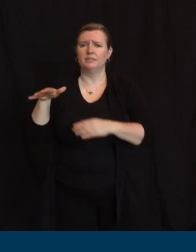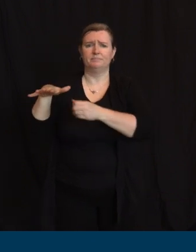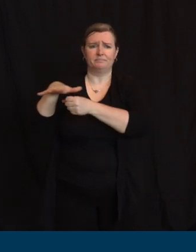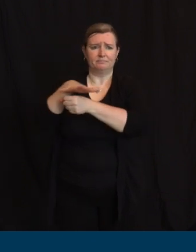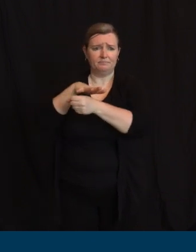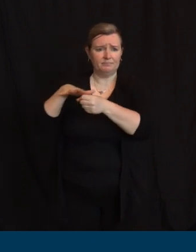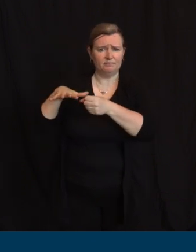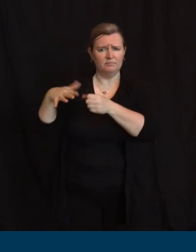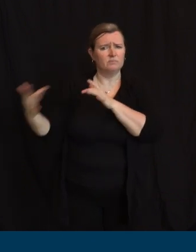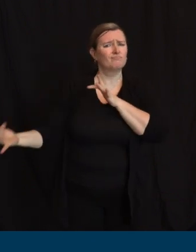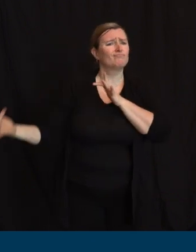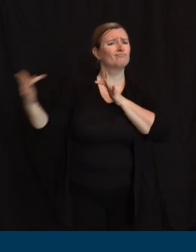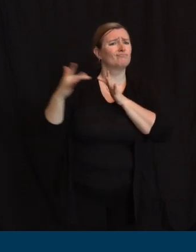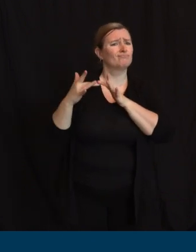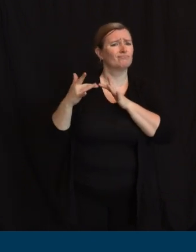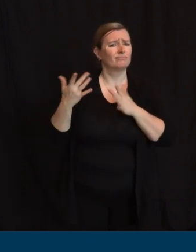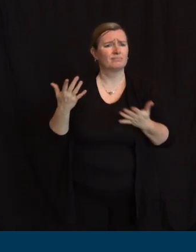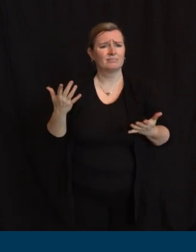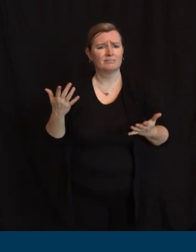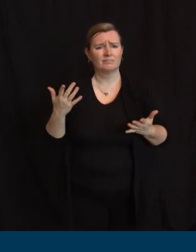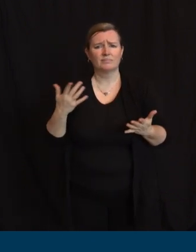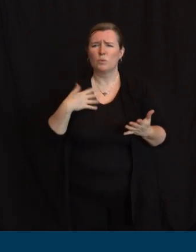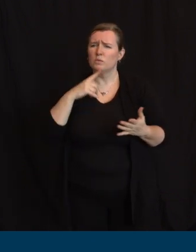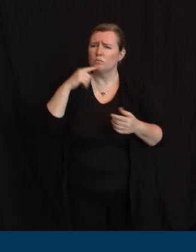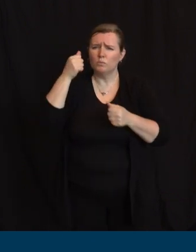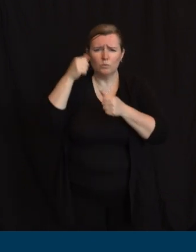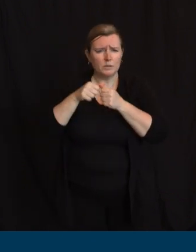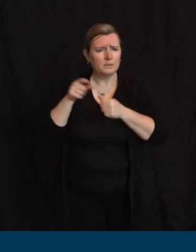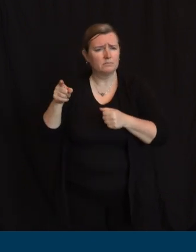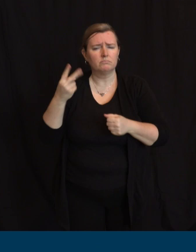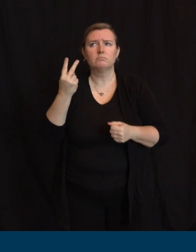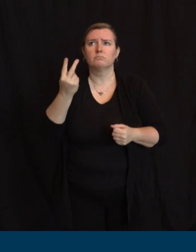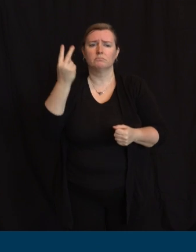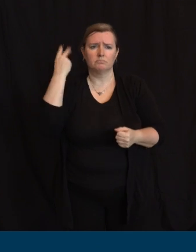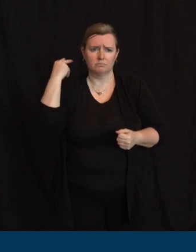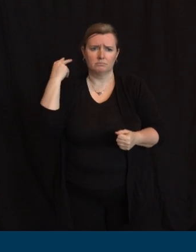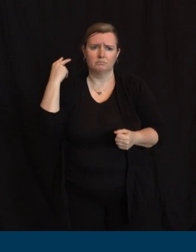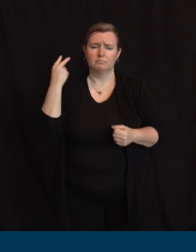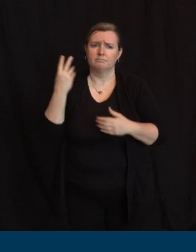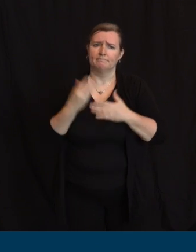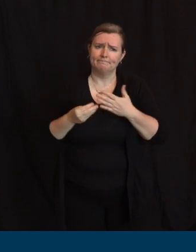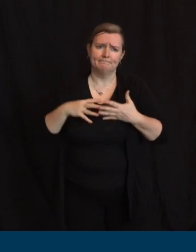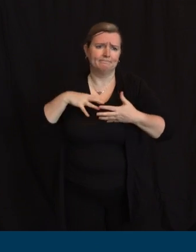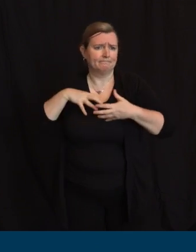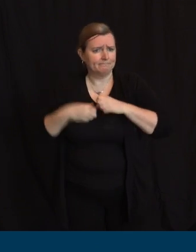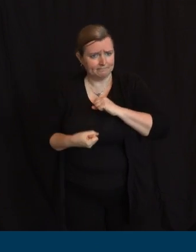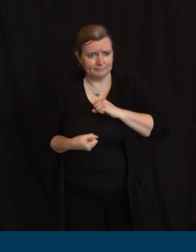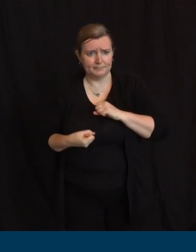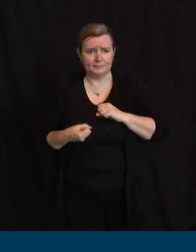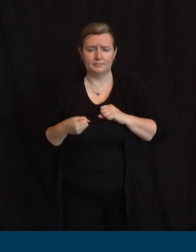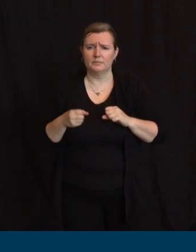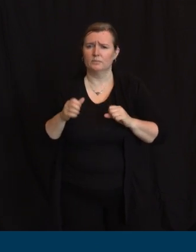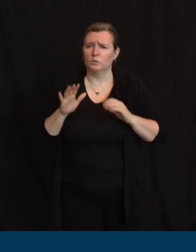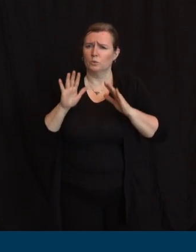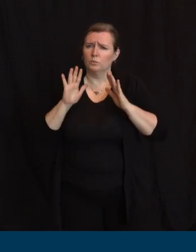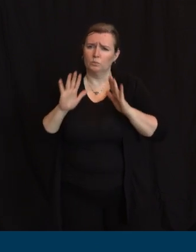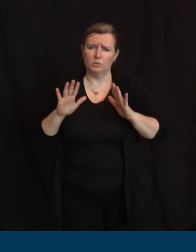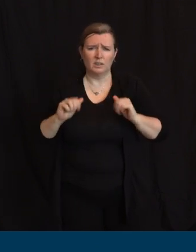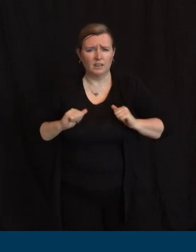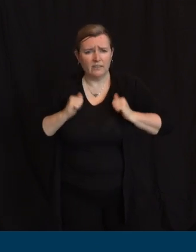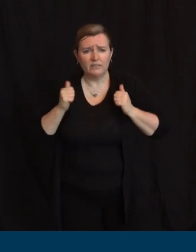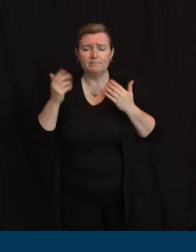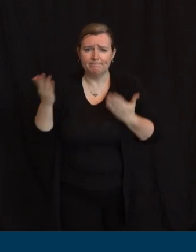as well. We are with you all in mourning Mike's passing and his blessed life. We also